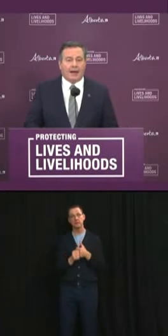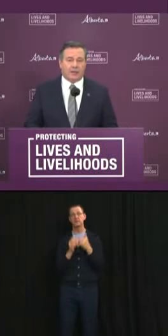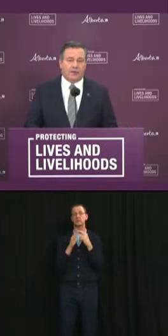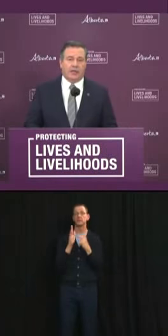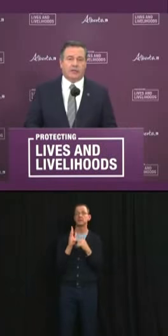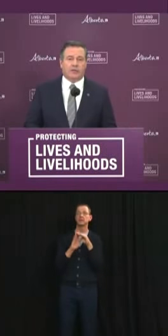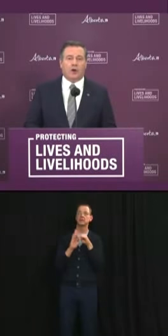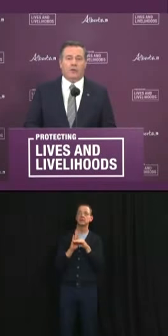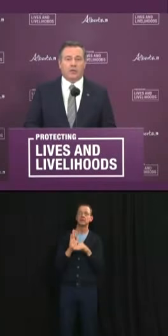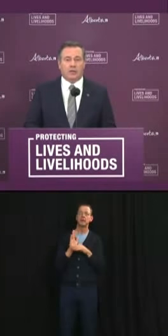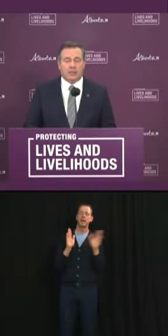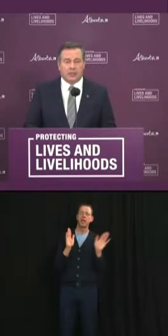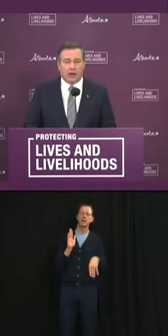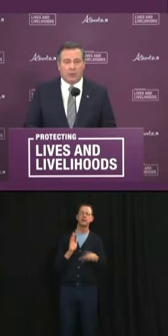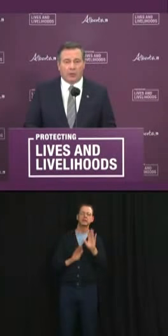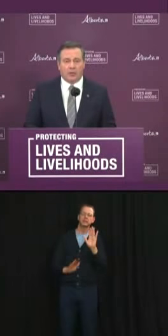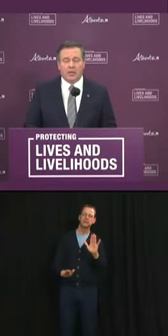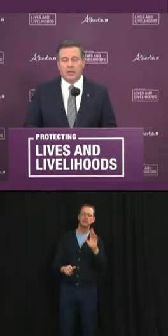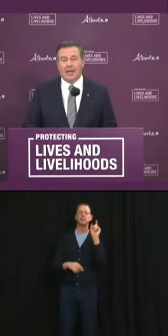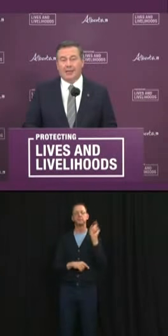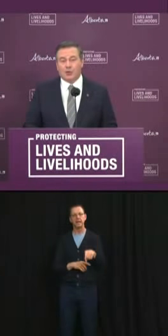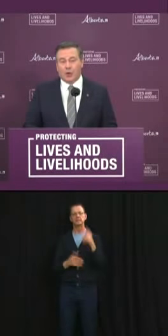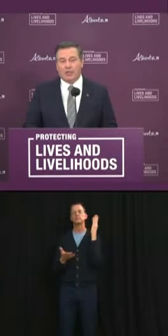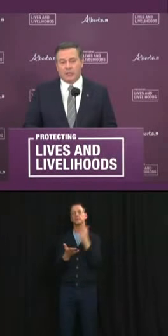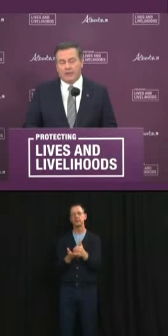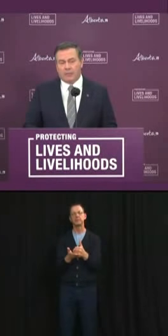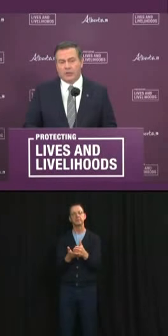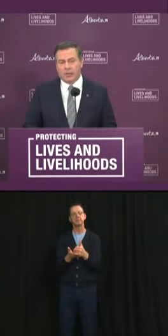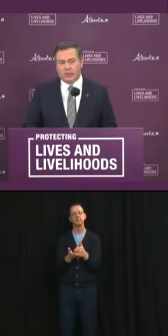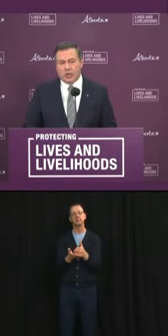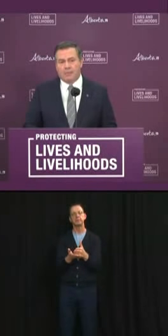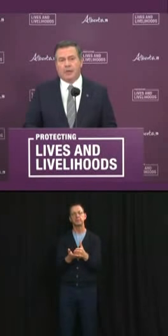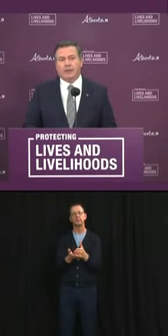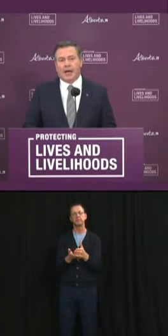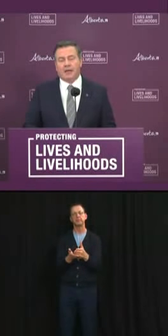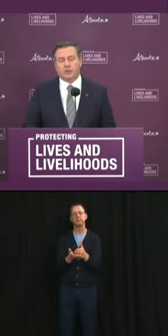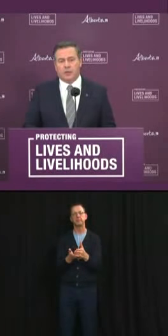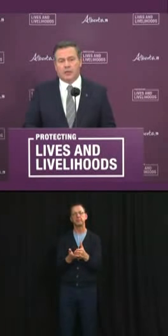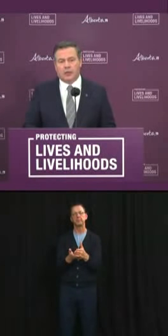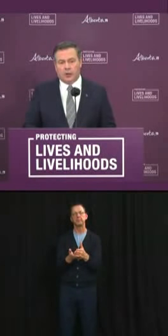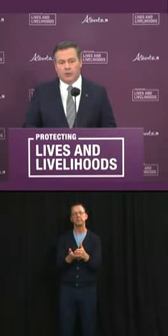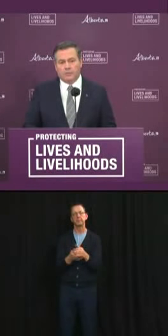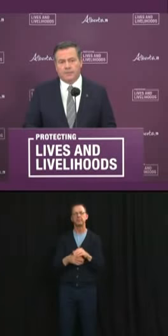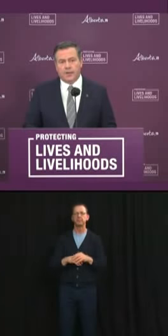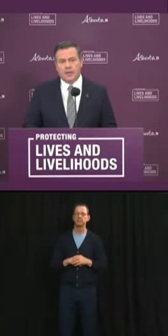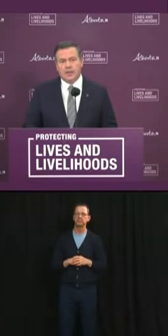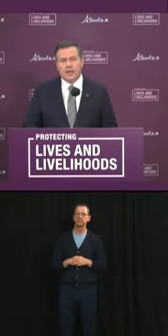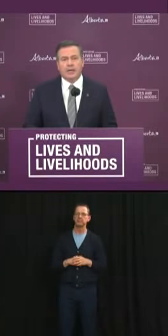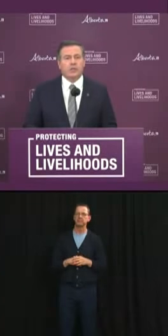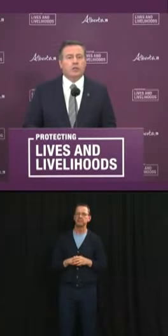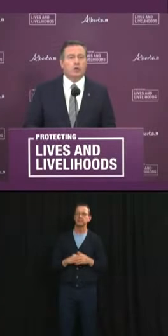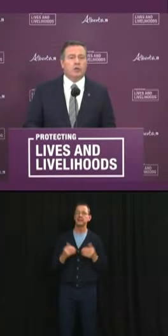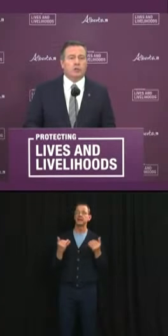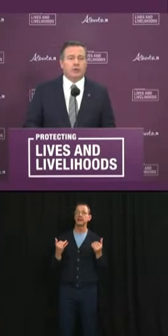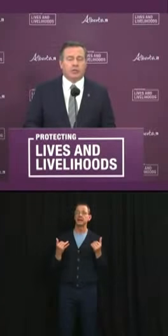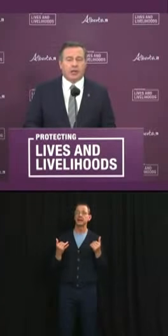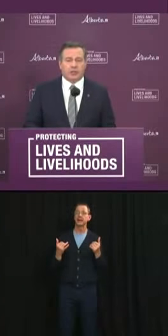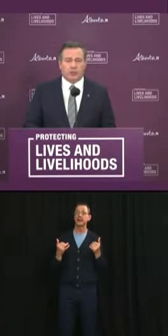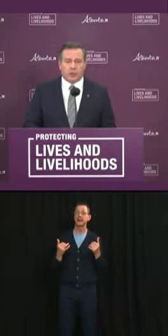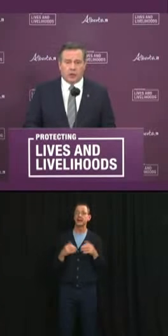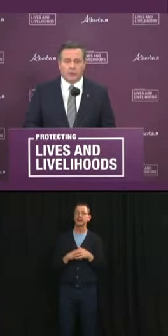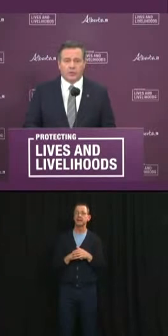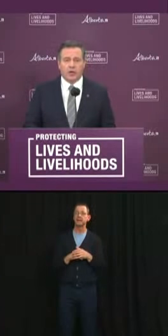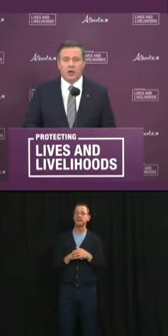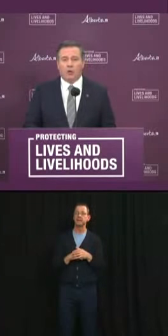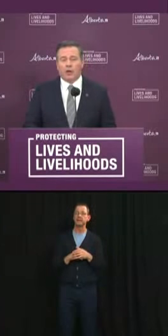10,809 active cases of COVID-19 in Alberta, a 27% jump in the last week alone. As this short-term